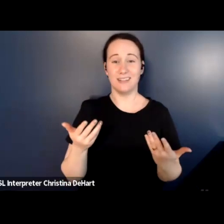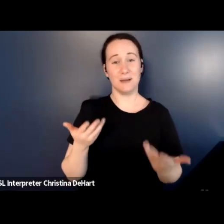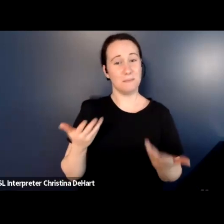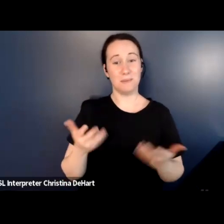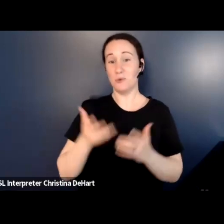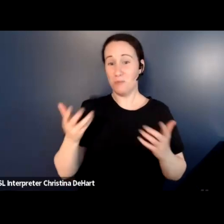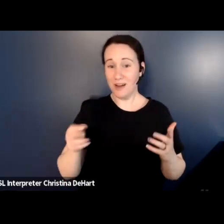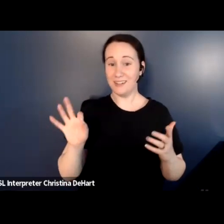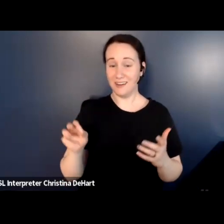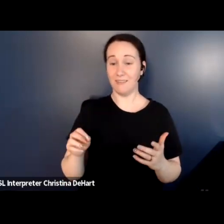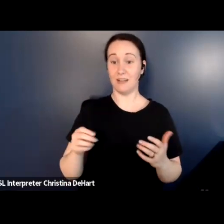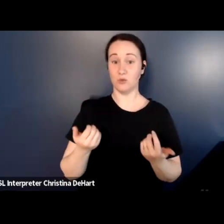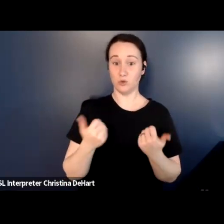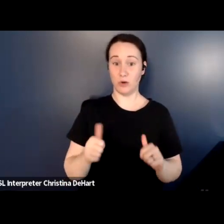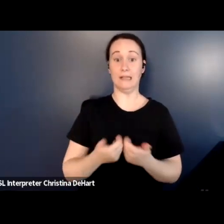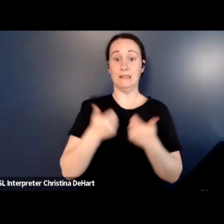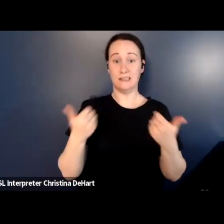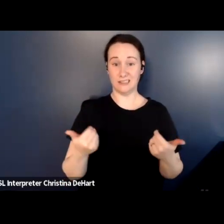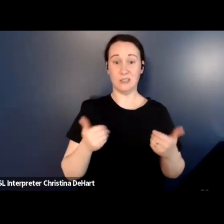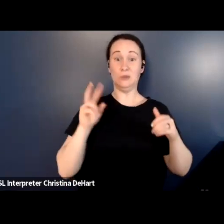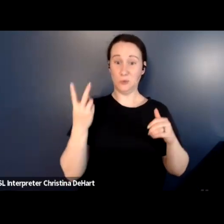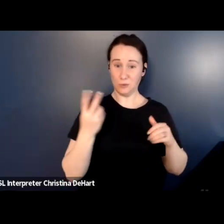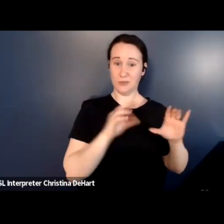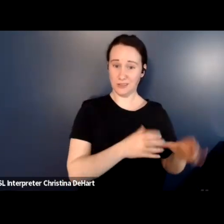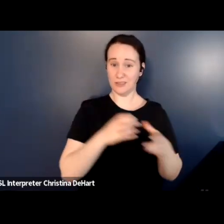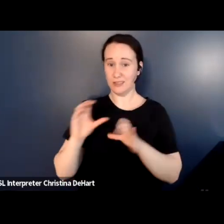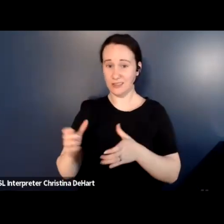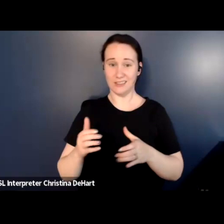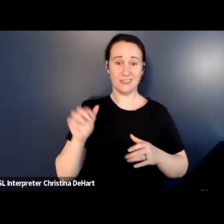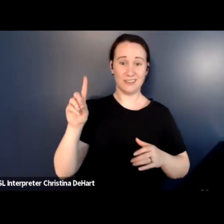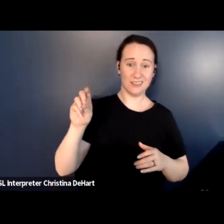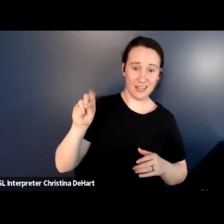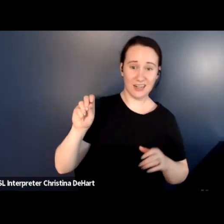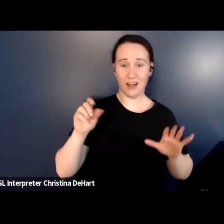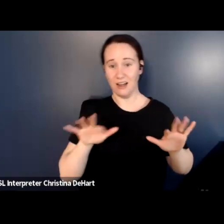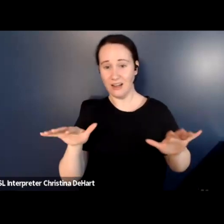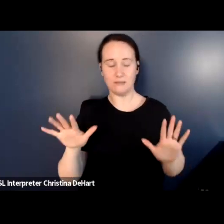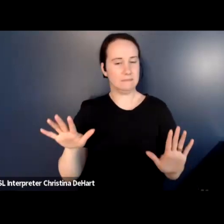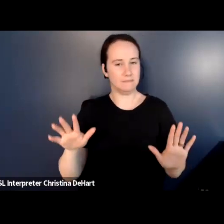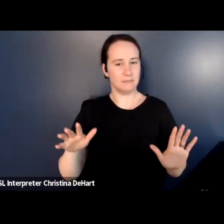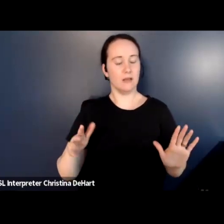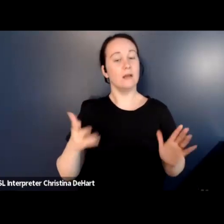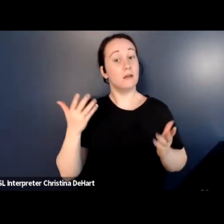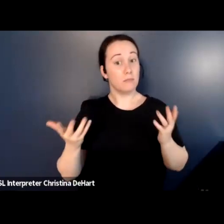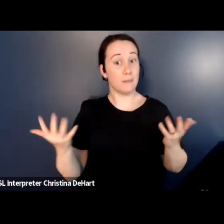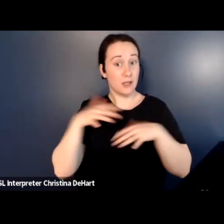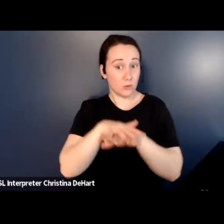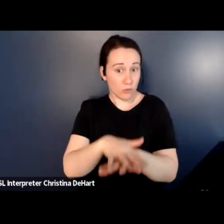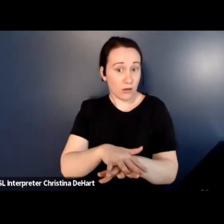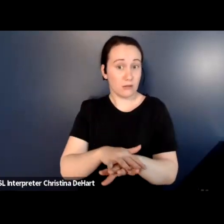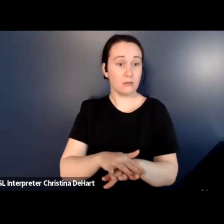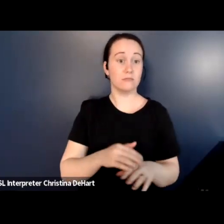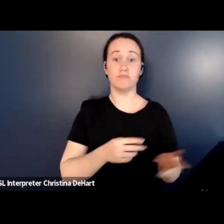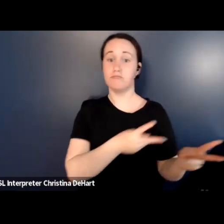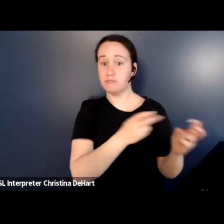both. So in this particular case, we would look to see how we could integrate with that and pull that in Salesforce